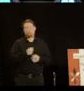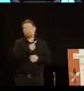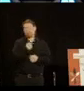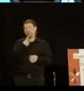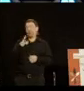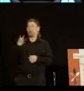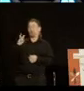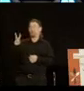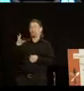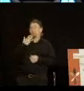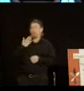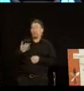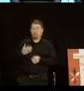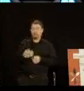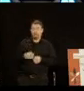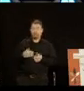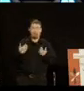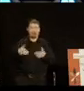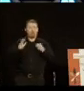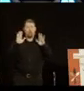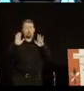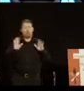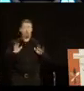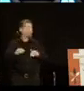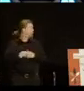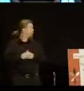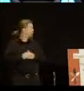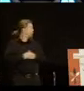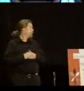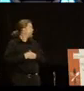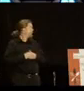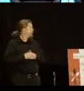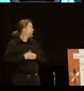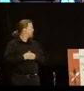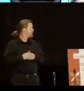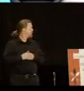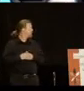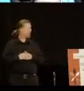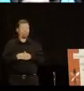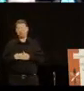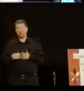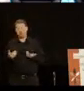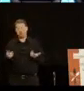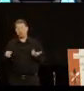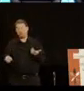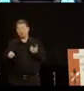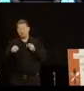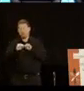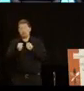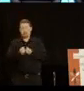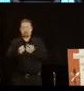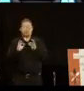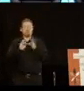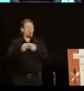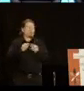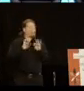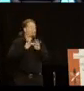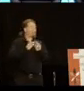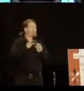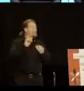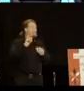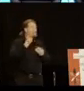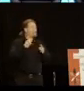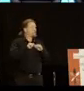Thank you. It's wonderful. It's also to the Family Cafe team. So, Family Cafe, stand up.